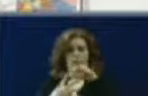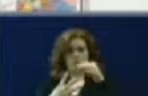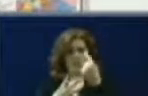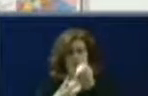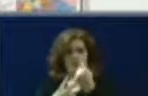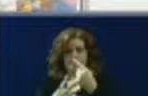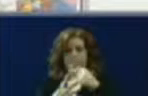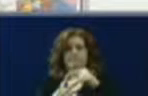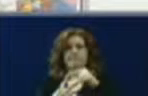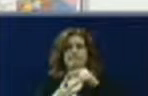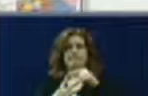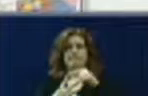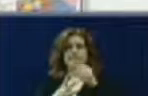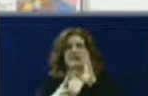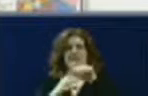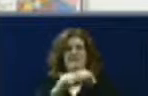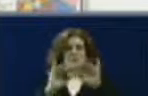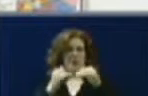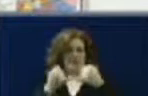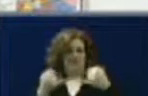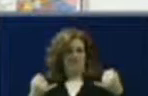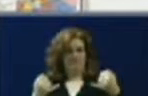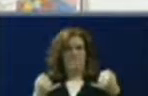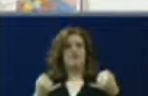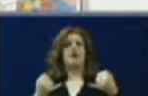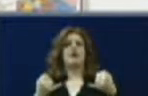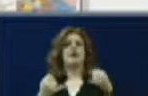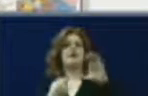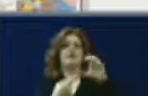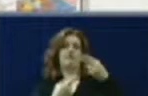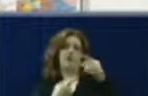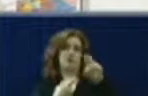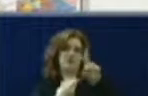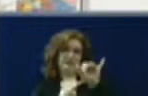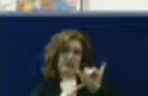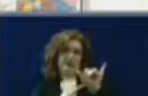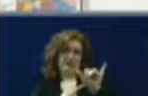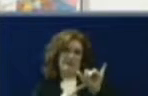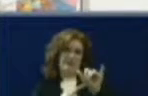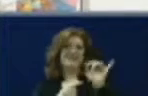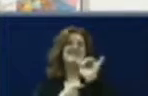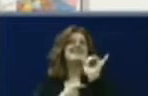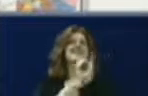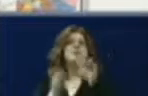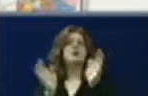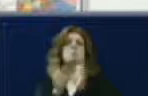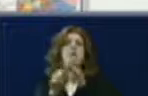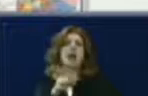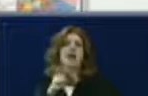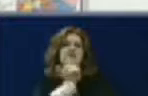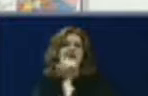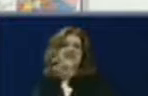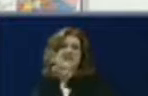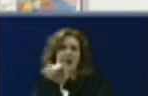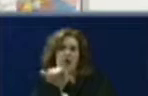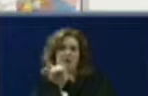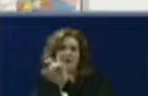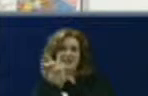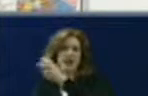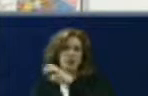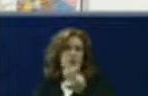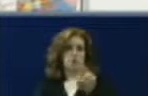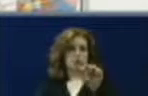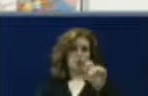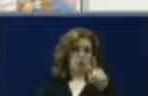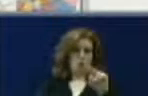involves that boundary that comes out of Chancy, as well as a small area from Zachary Taylor to Norton.